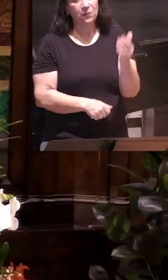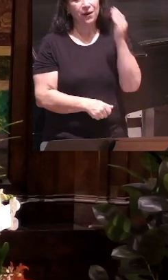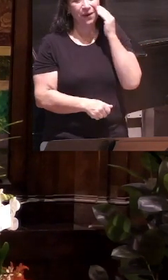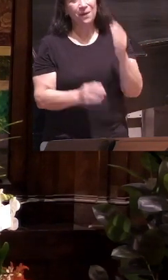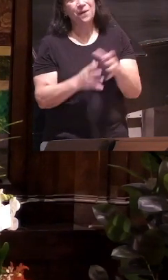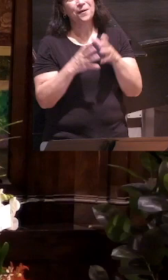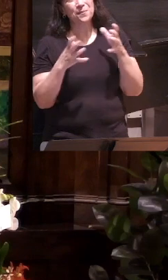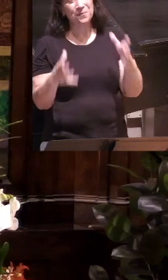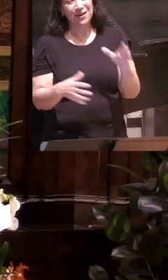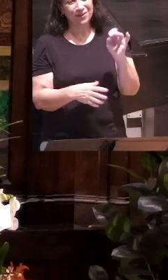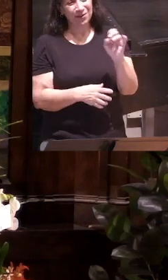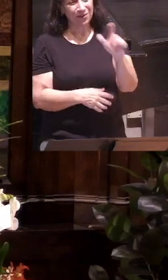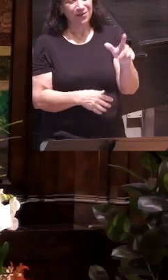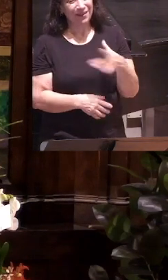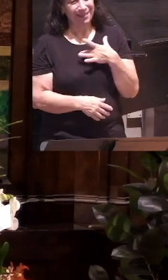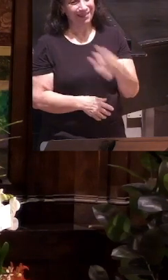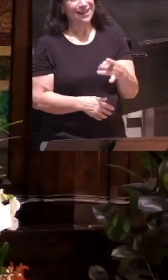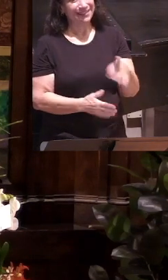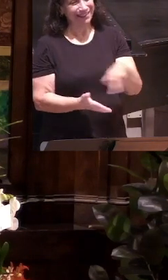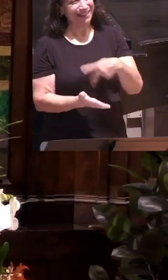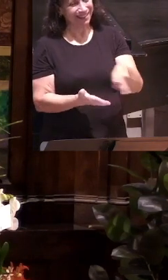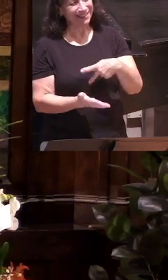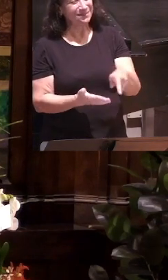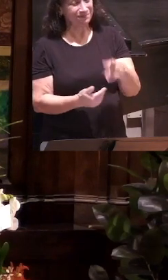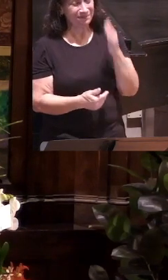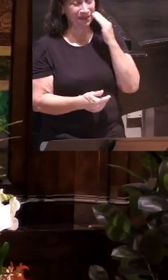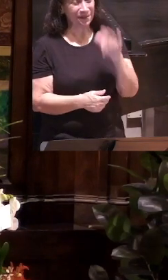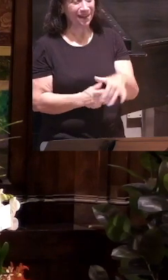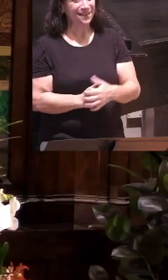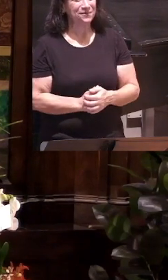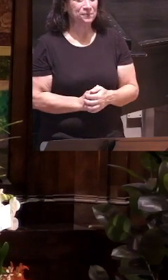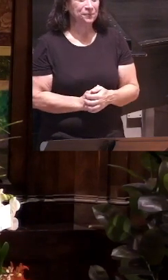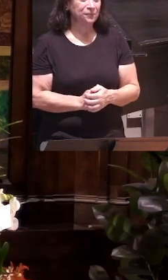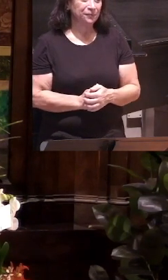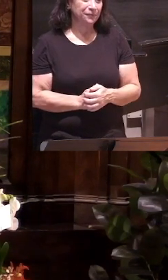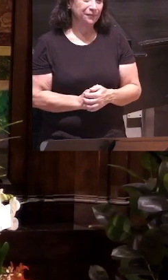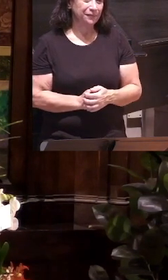much Earl liked to dance.